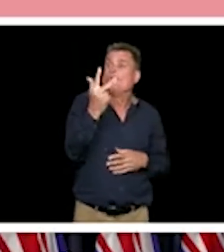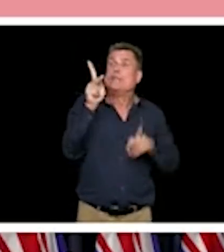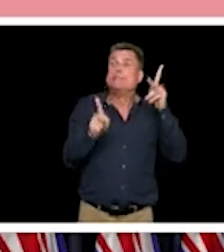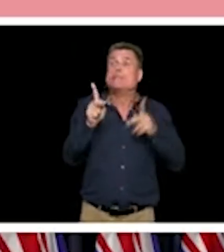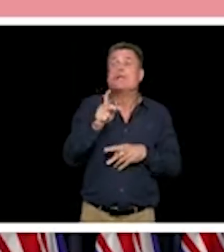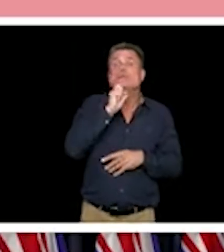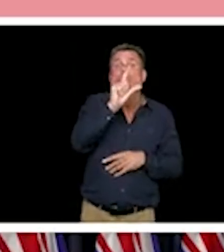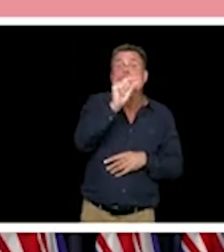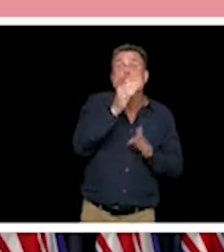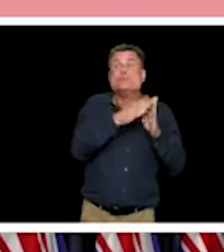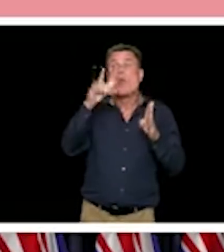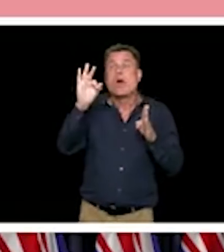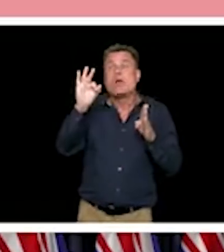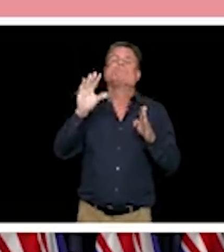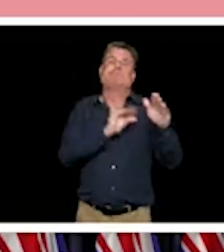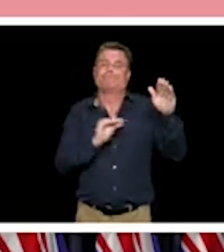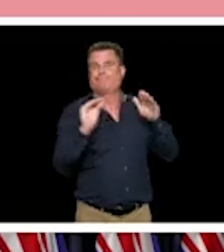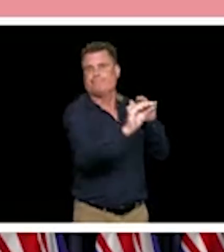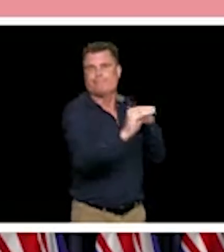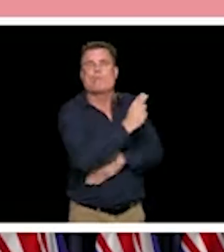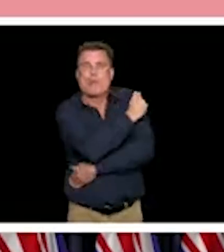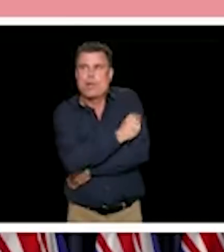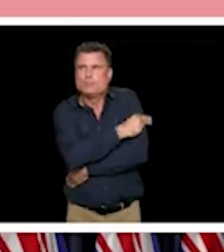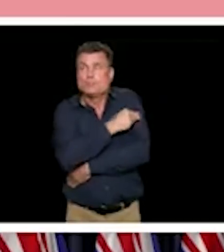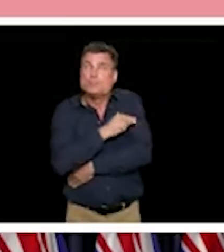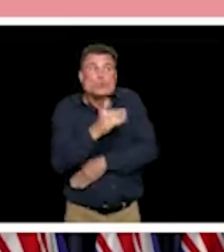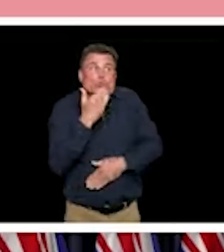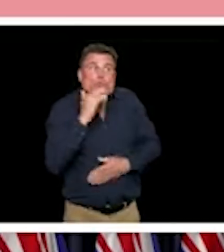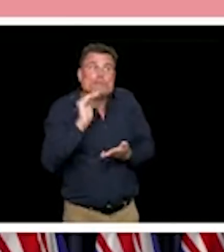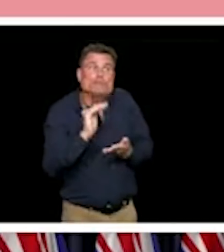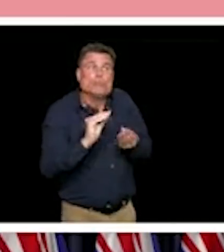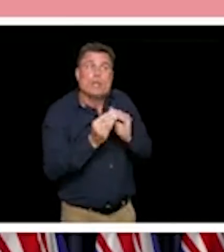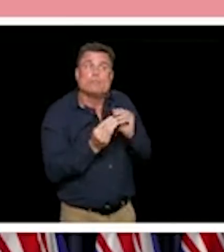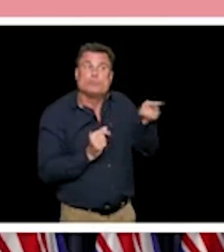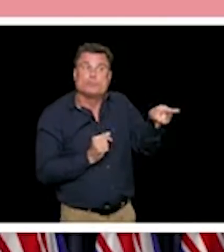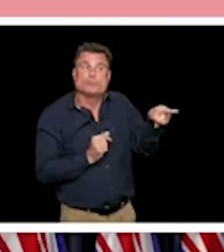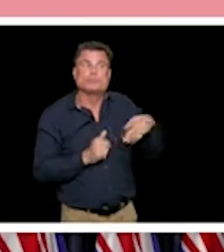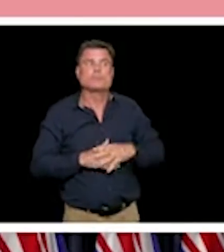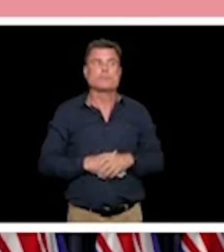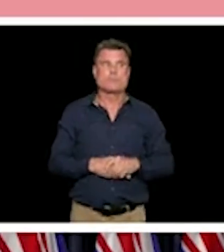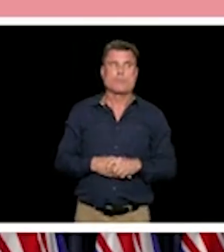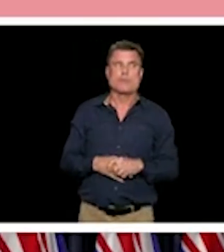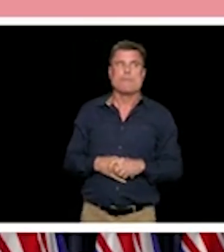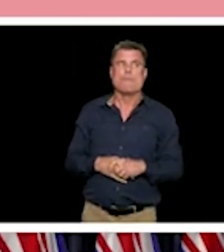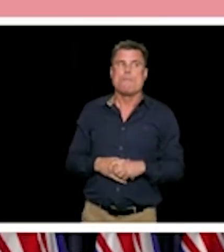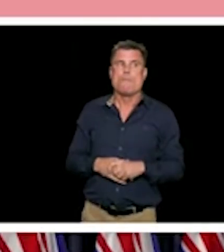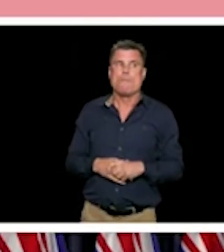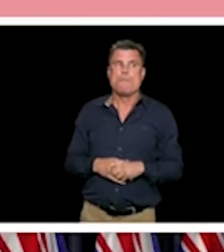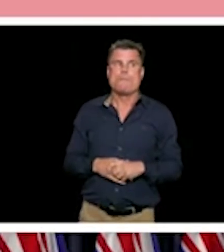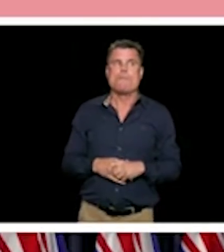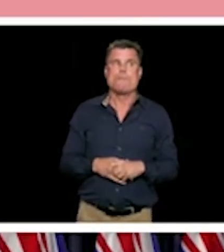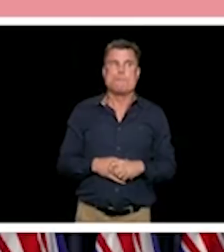needed ICU care, and thankfully nobody who has died. We can also see that we've started to see a shift